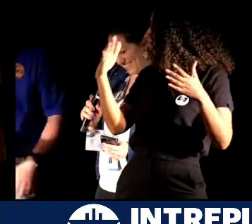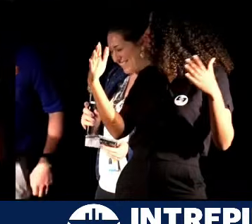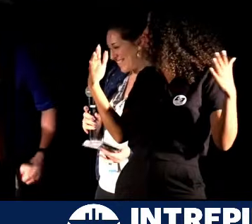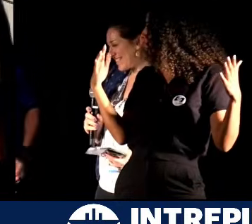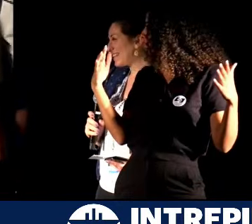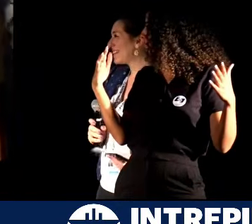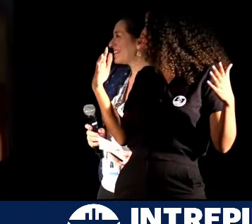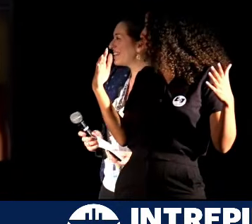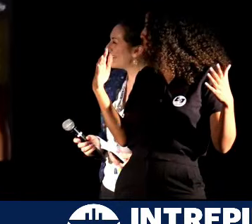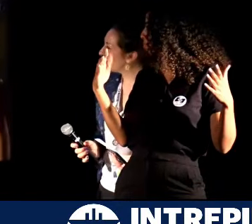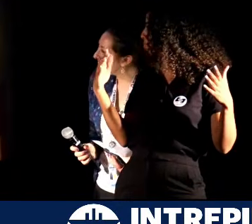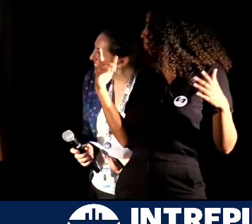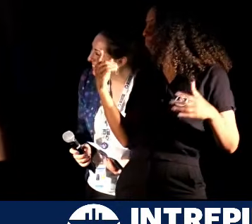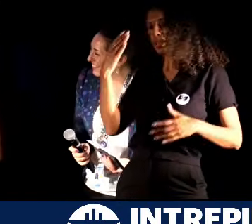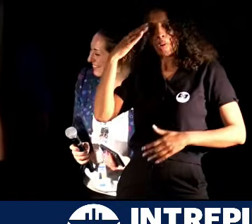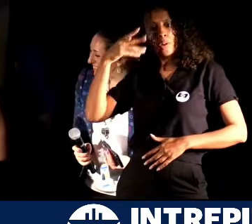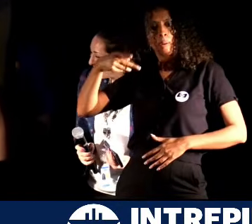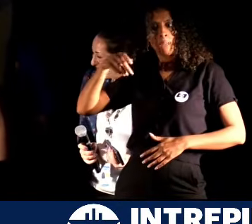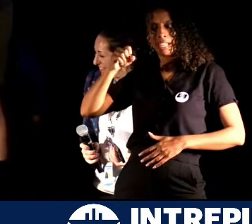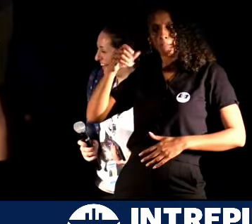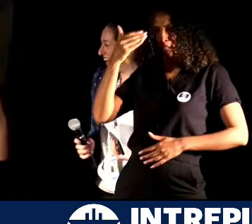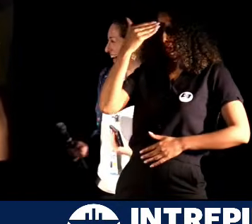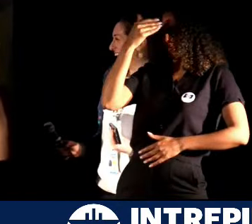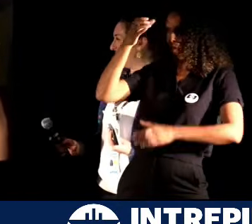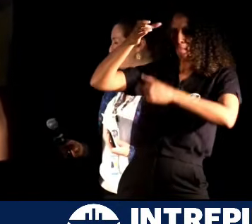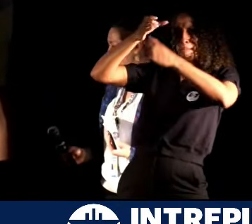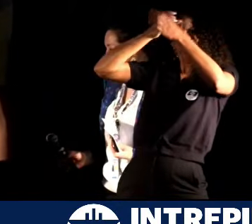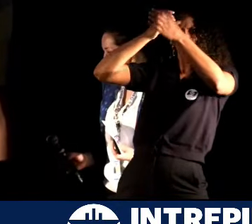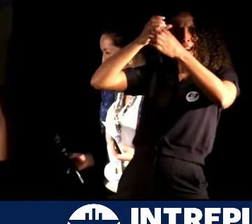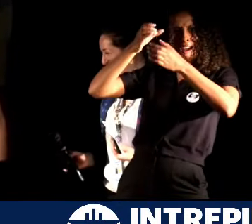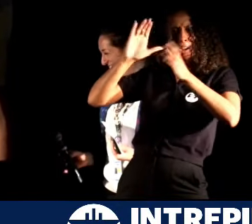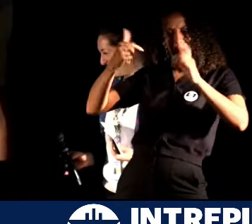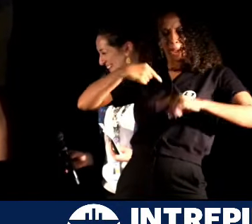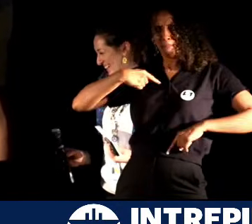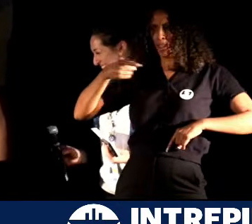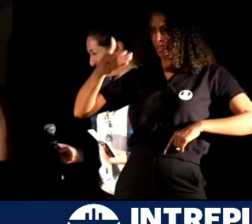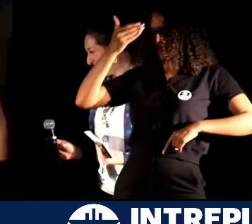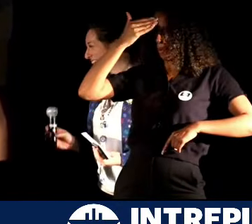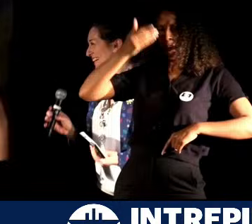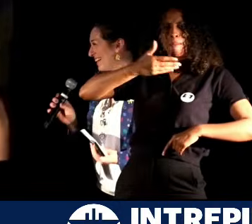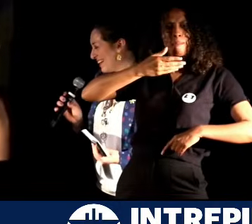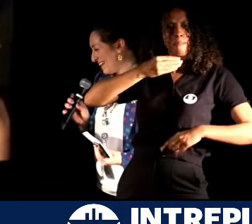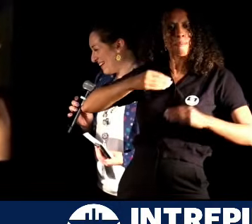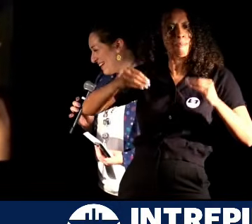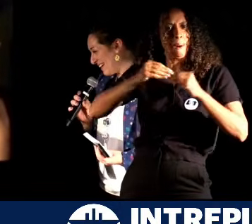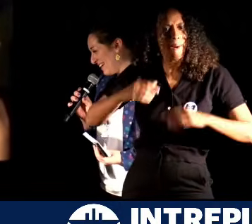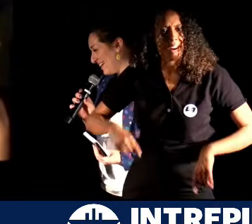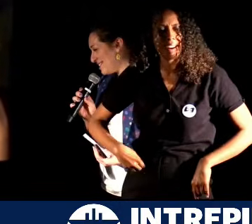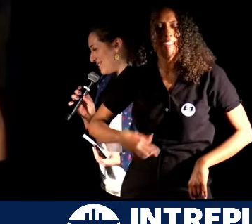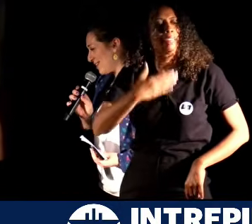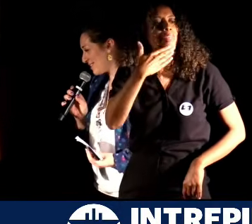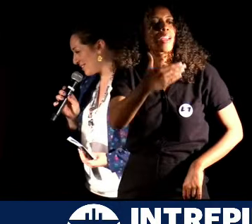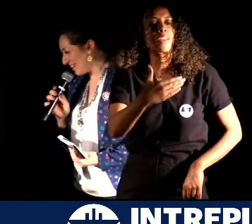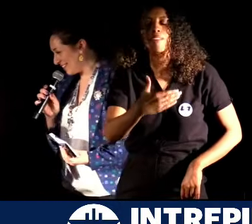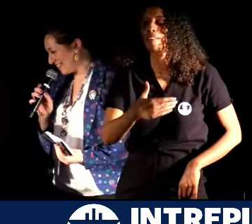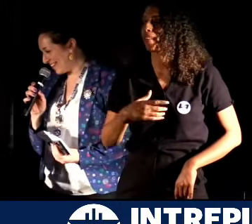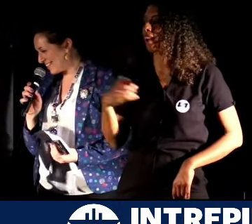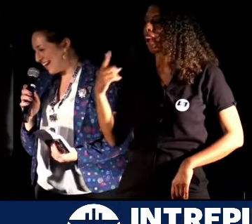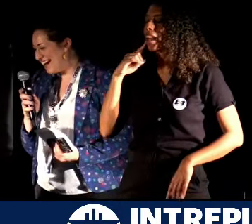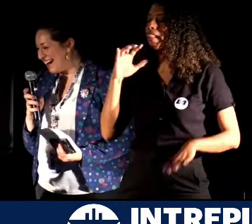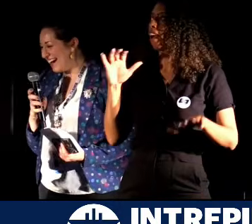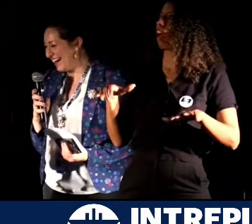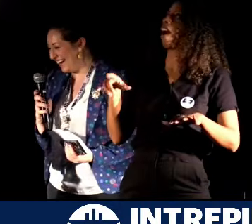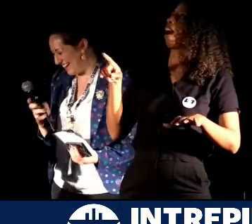yes. You know Parker Solar Probe better than me. Yes, absolutely. Thank you very much. He's starstruck. Look